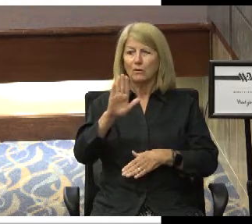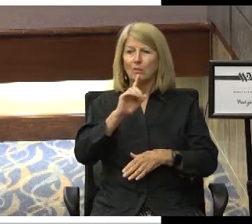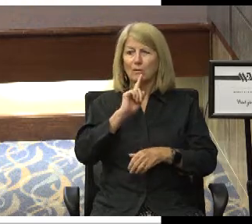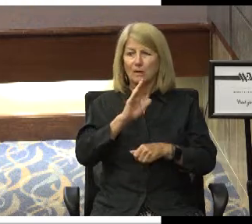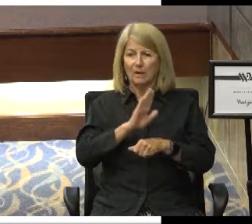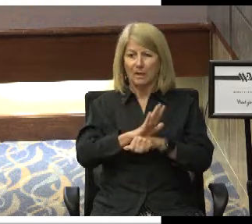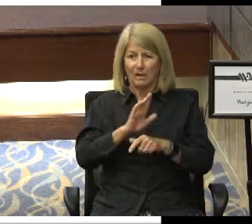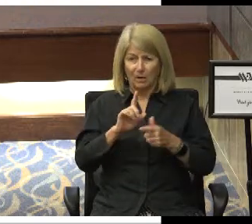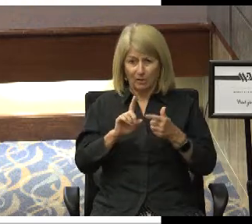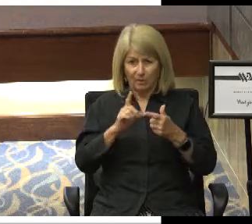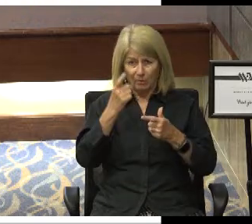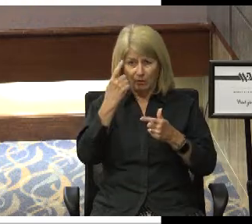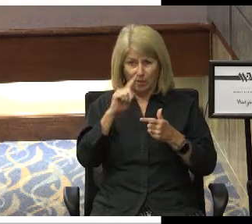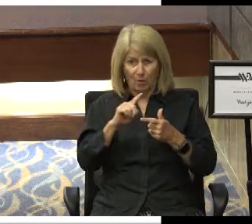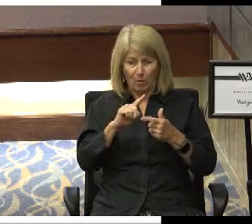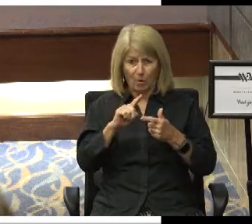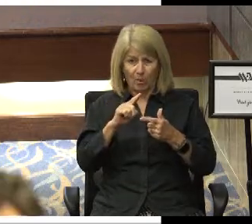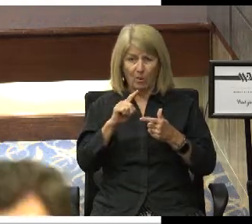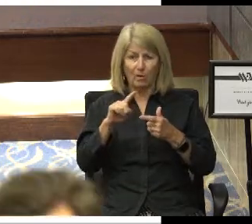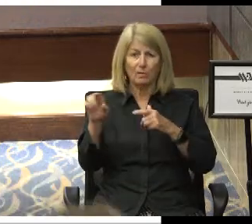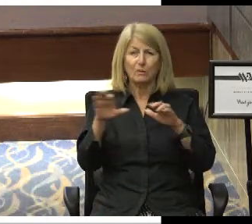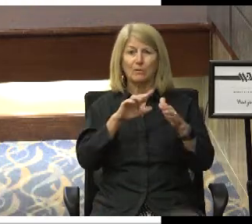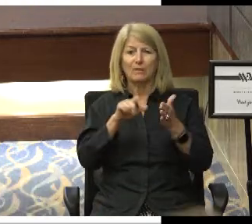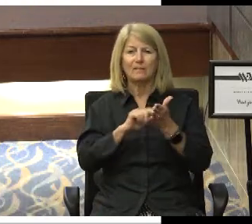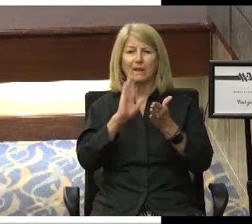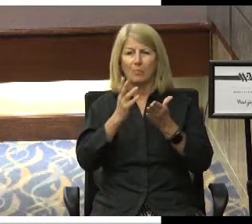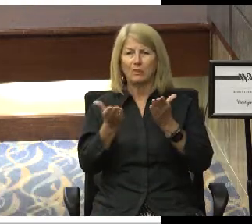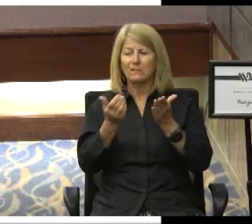seeing this through. I will say again,